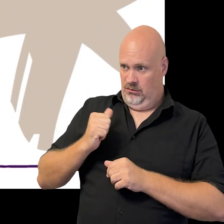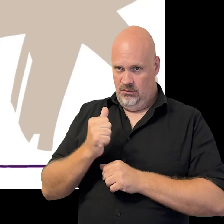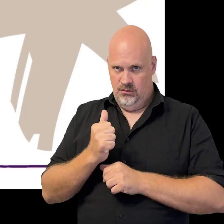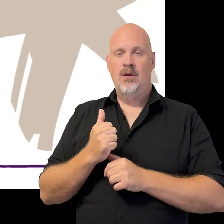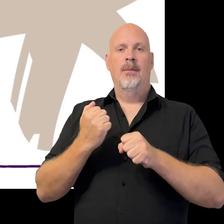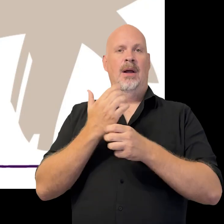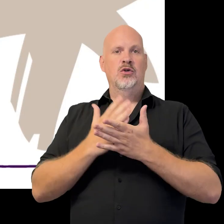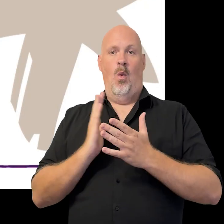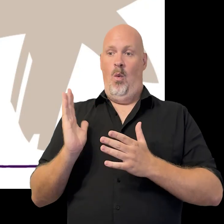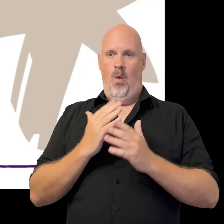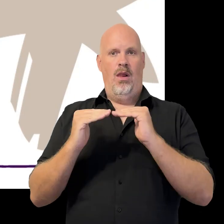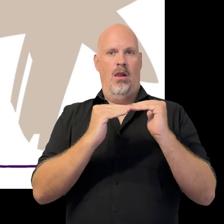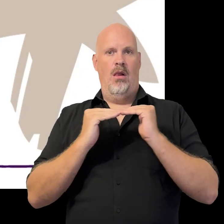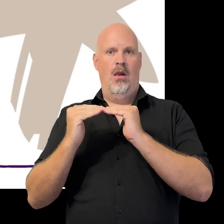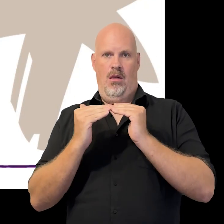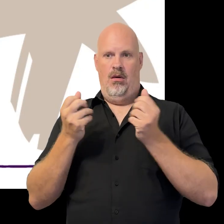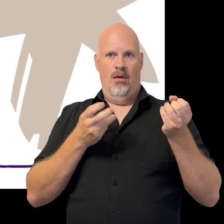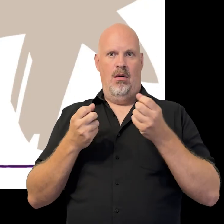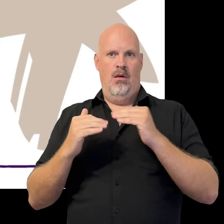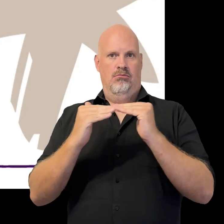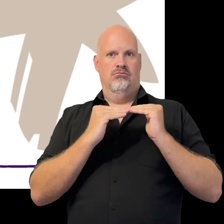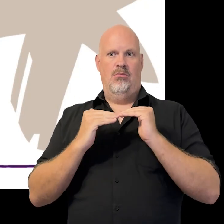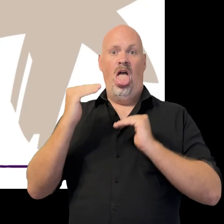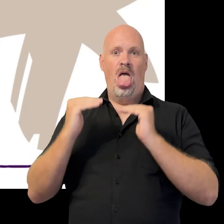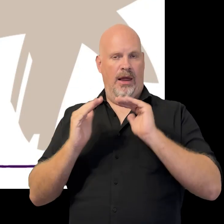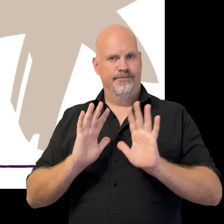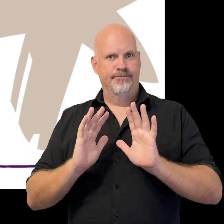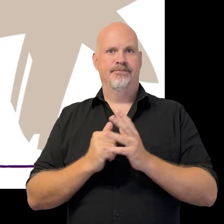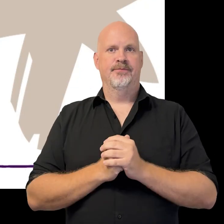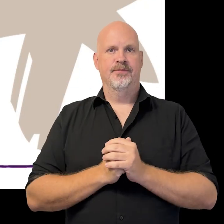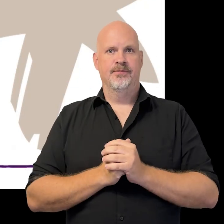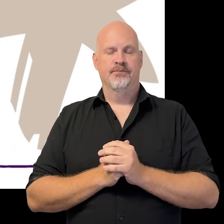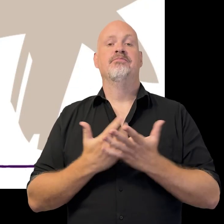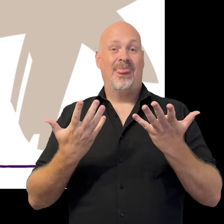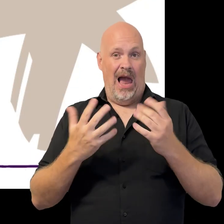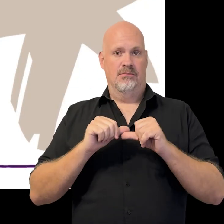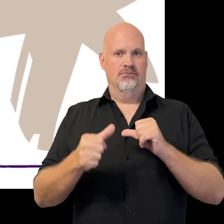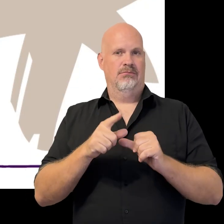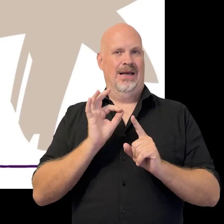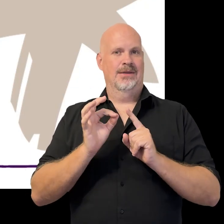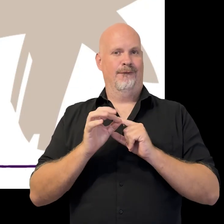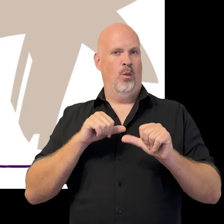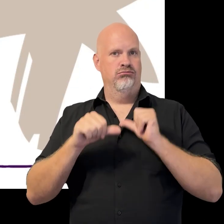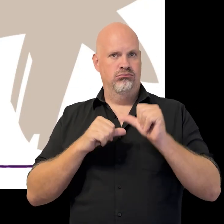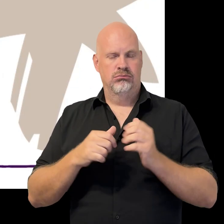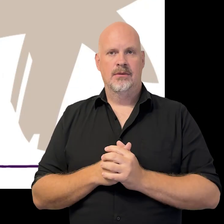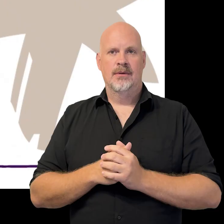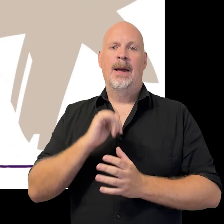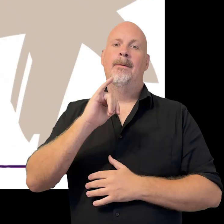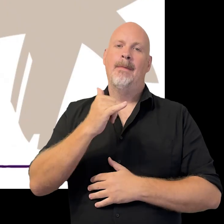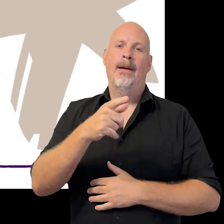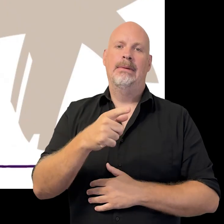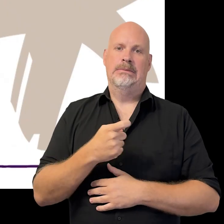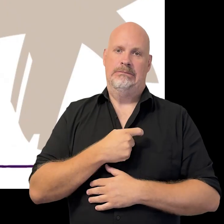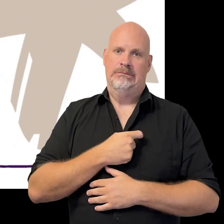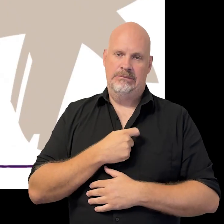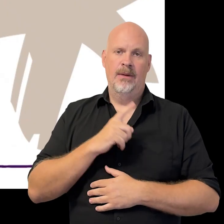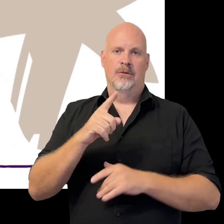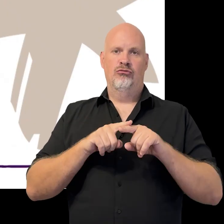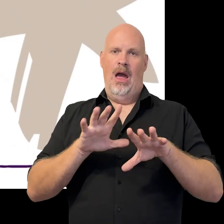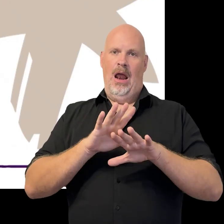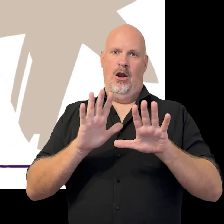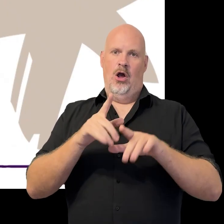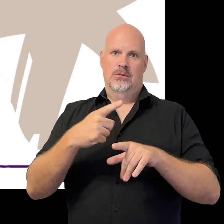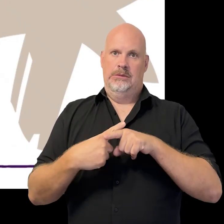bit of a tangent. It's easy to go down different rabbit holes. So I would say that the more focused your research aim